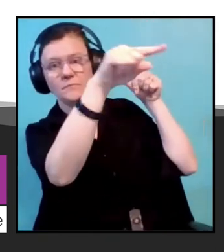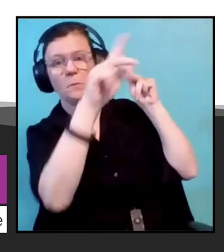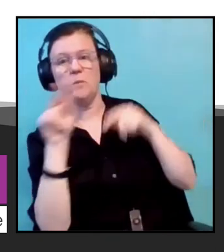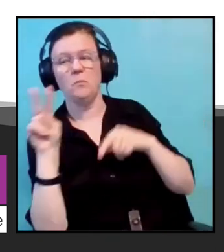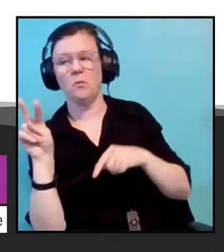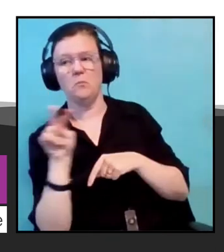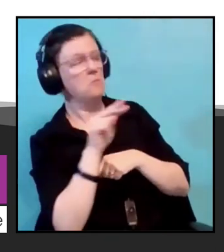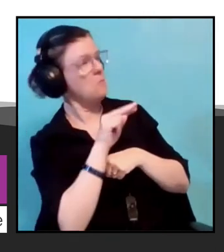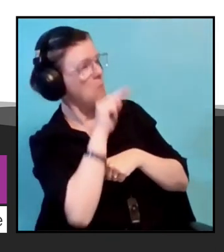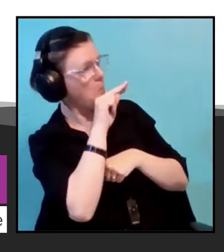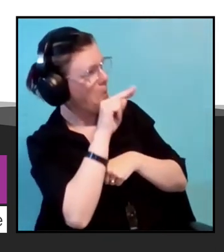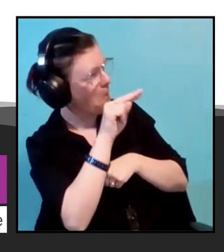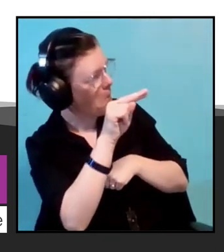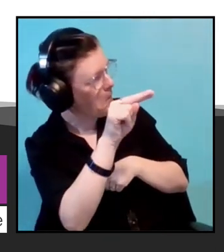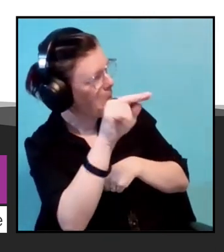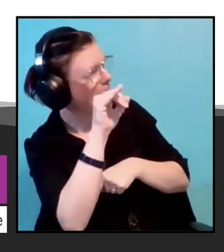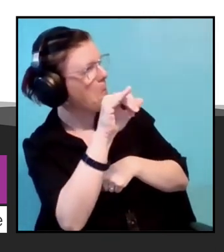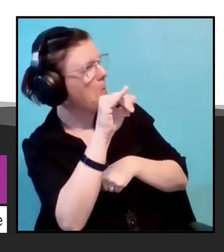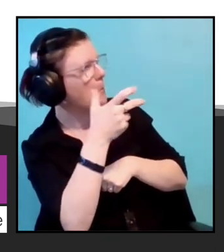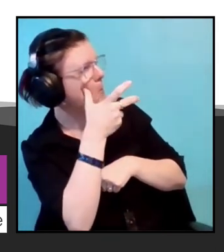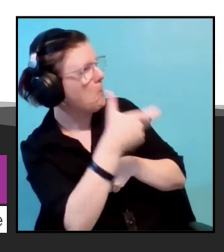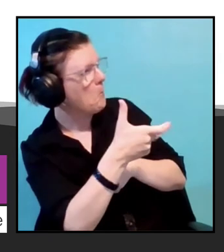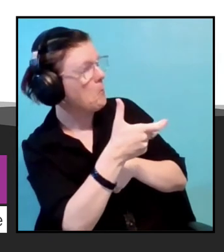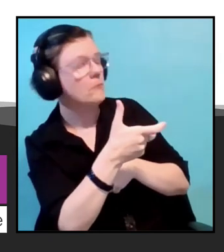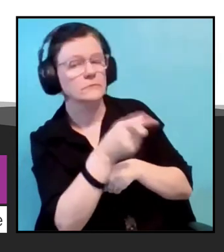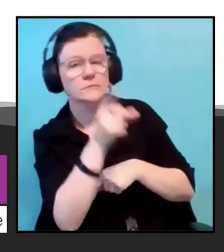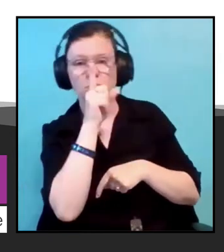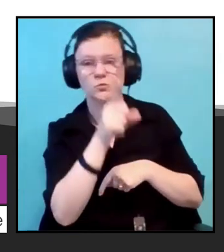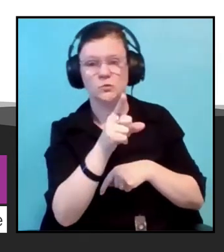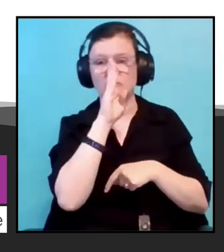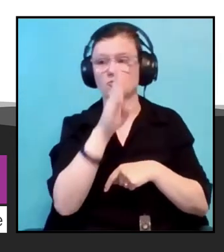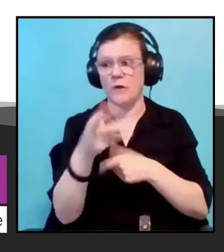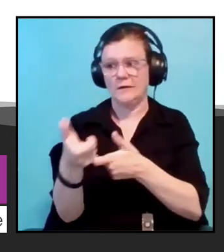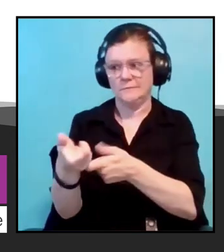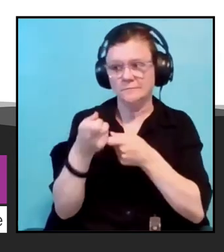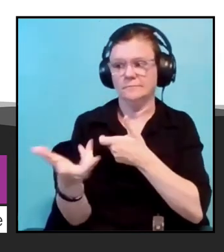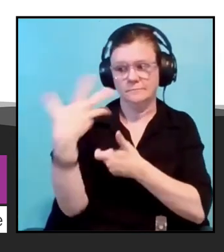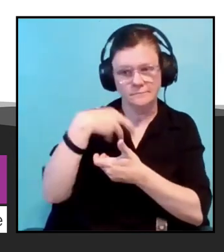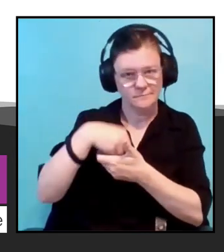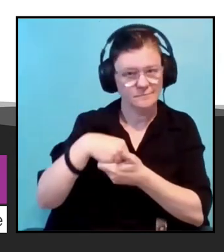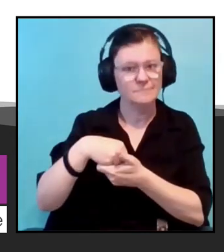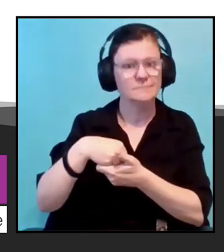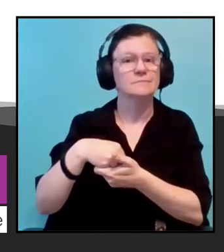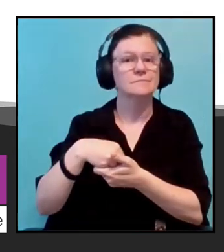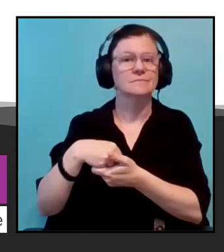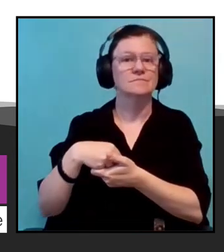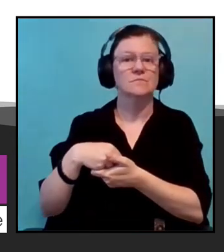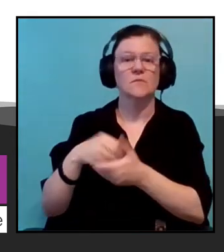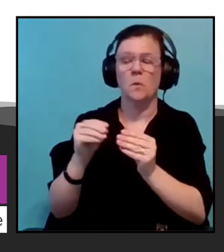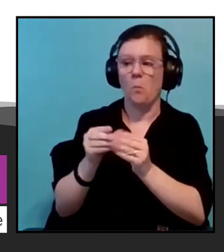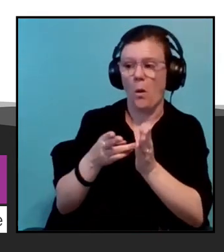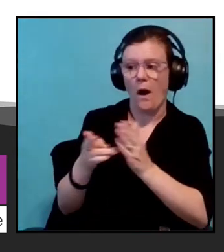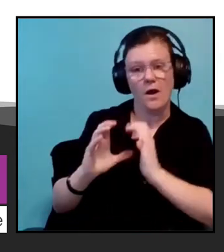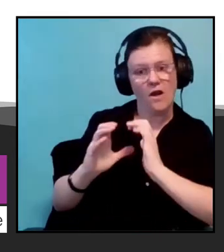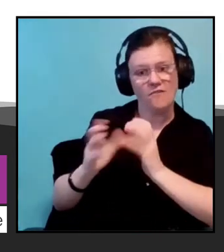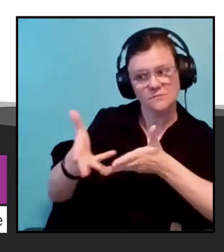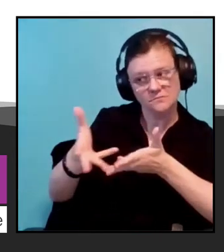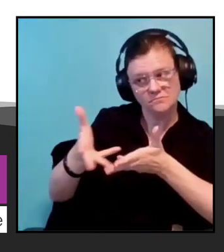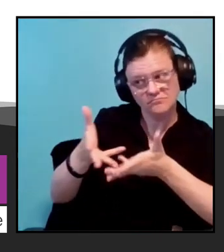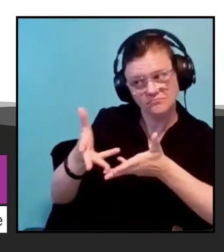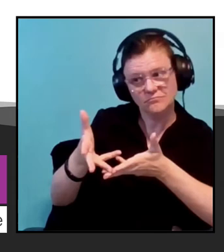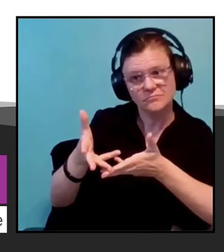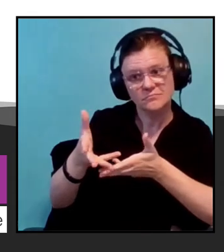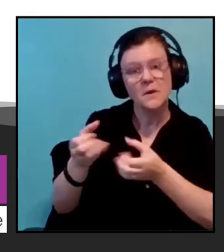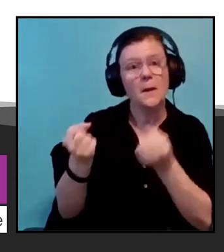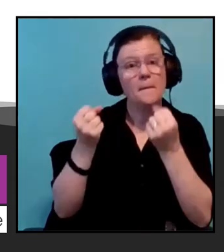passersby would be interested in sitting down. I think it was a very directly engaged activation where we were able to have conversations with people who stopped by. And a